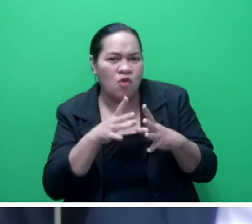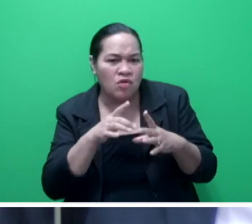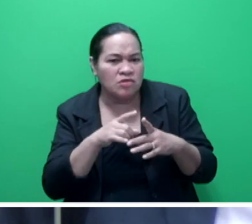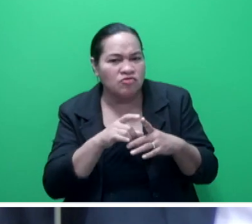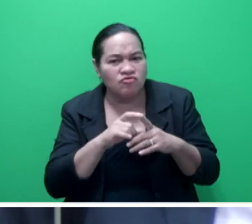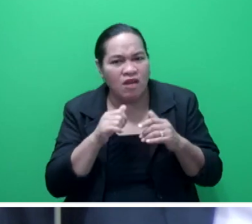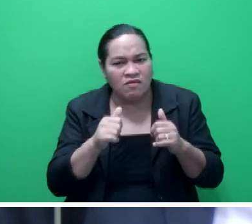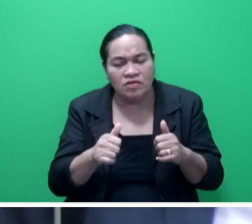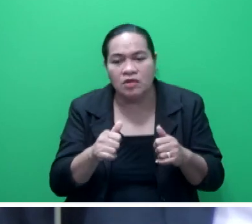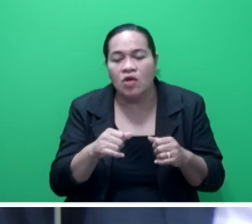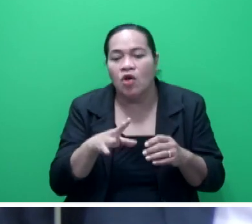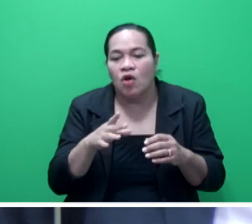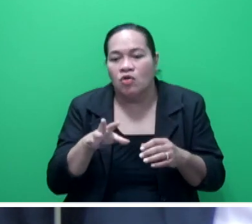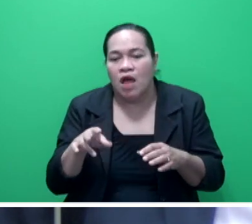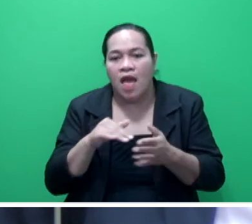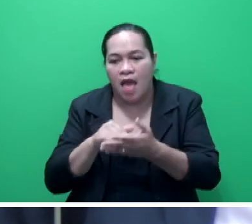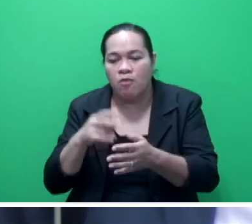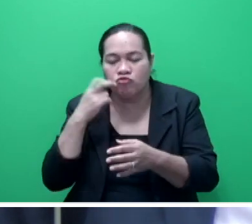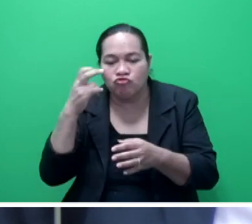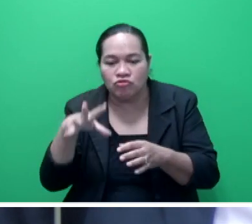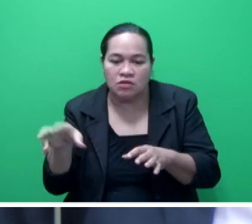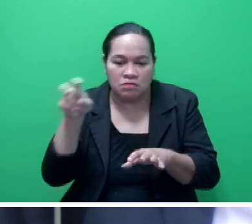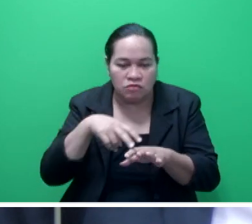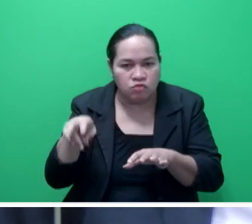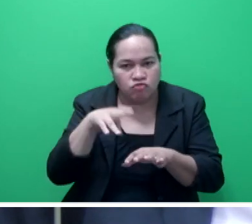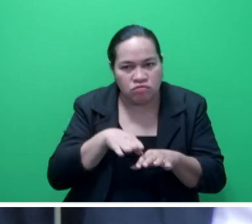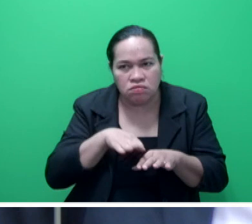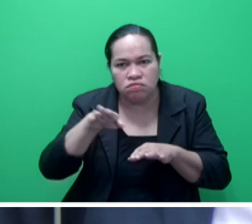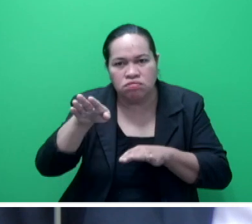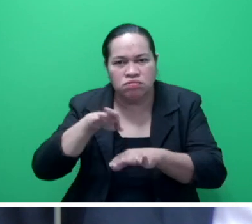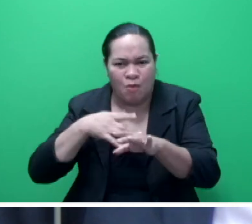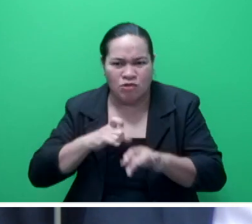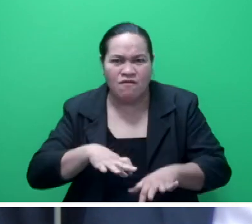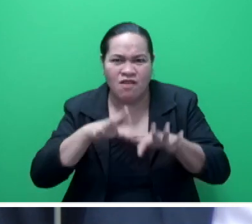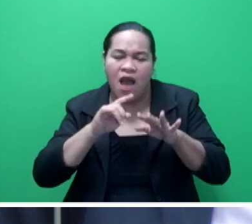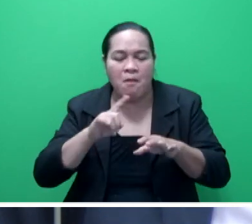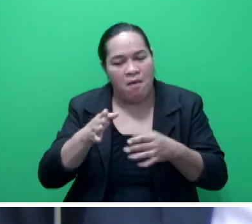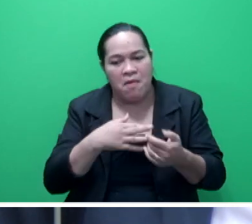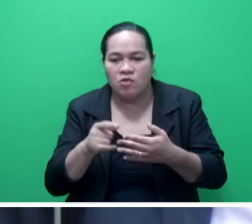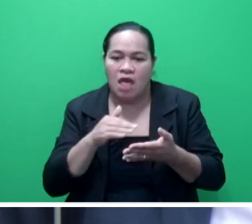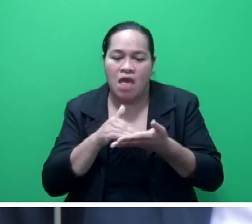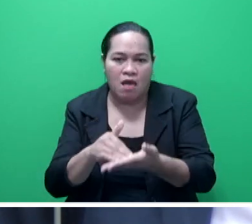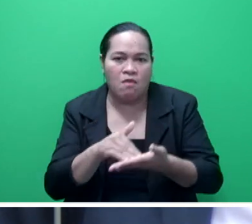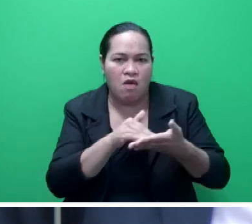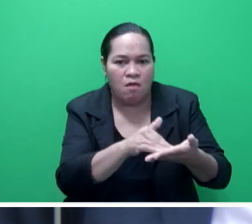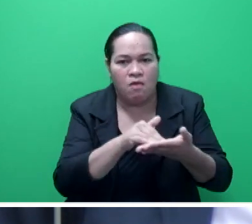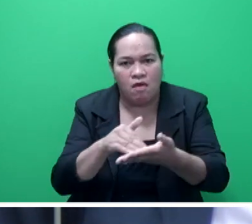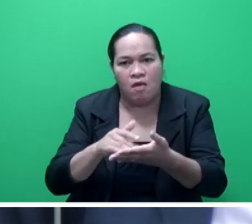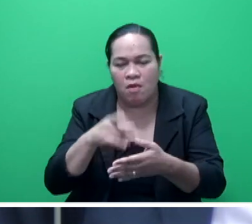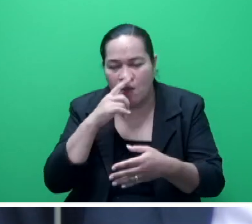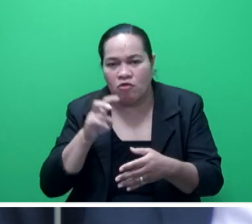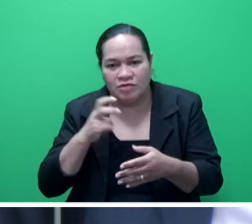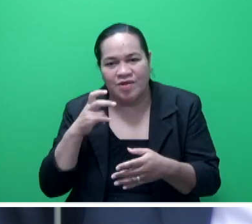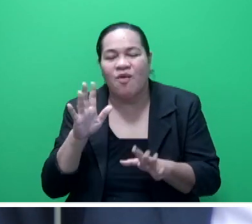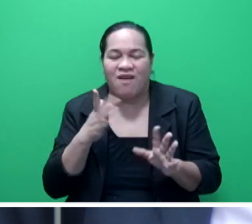our tourists in flooded roads to catch their flights, and hotel staff transporting people and members of the public assisting where possible. But that's just